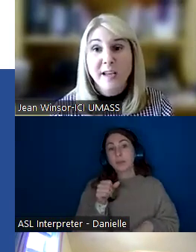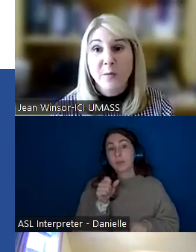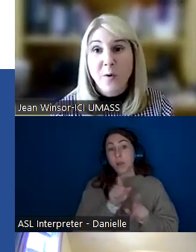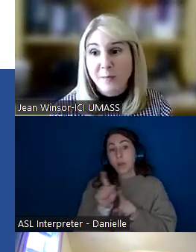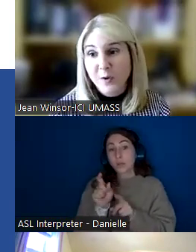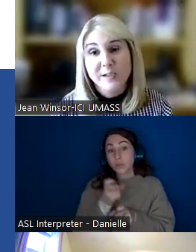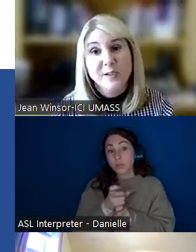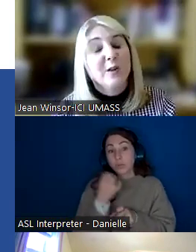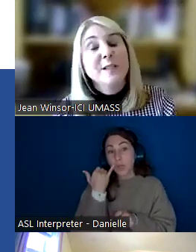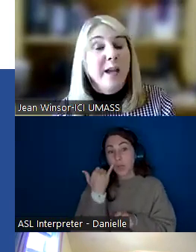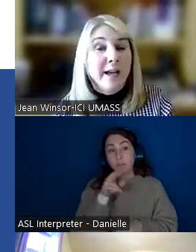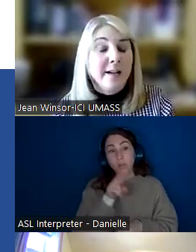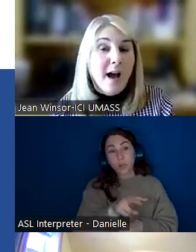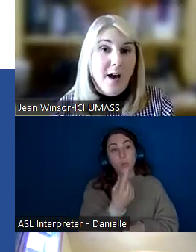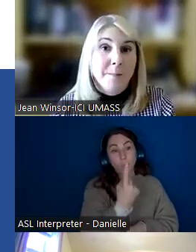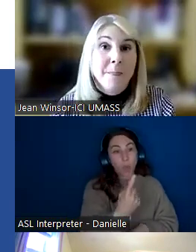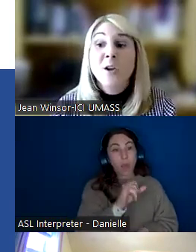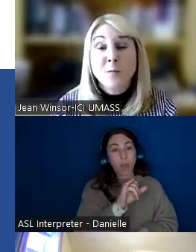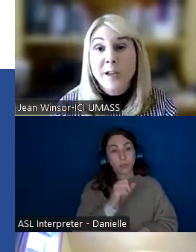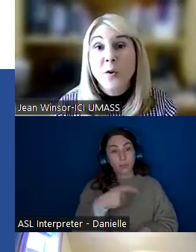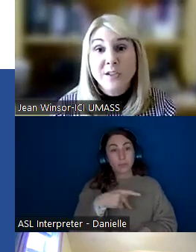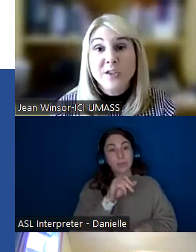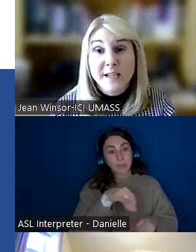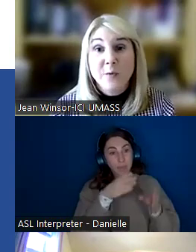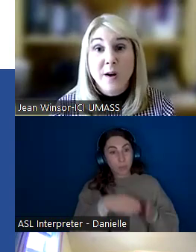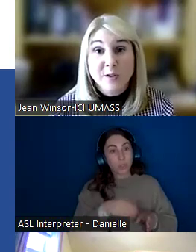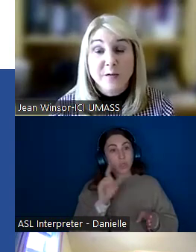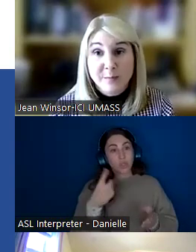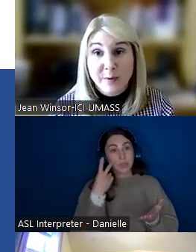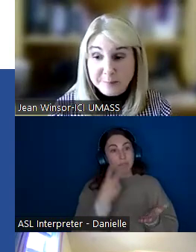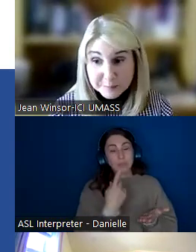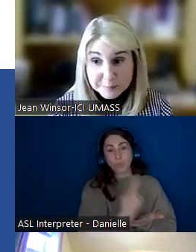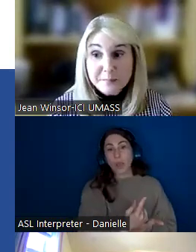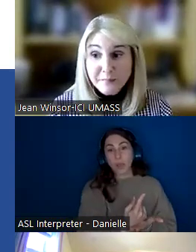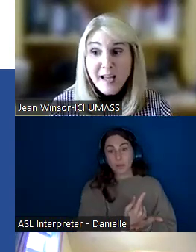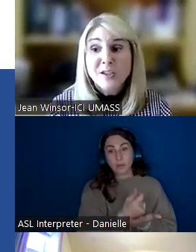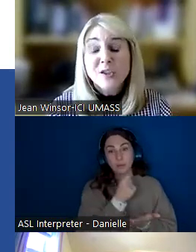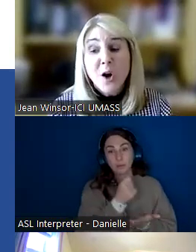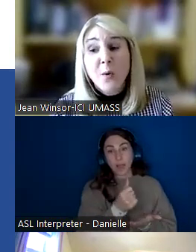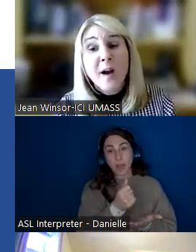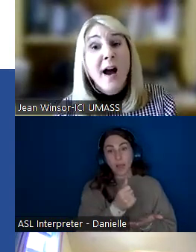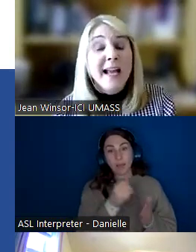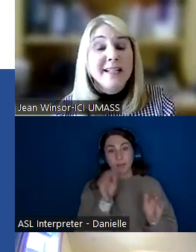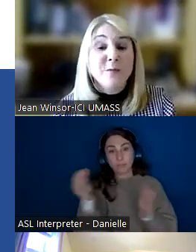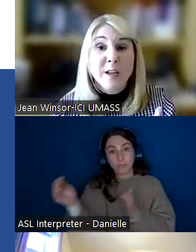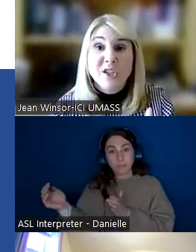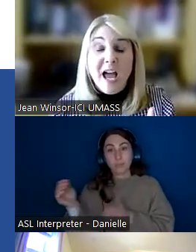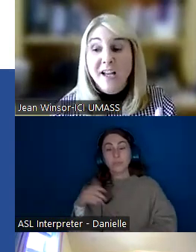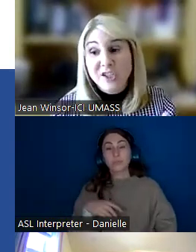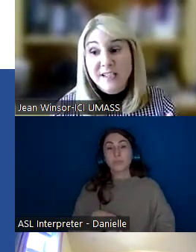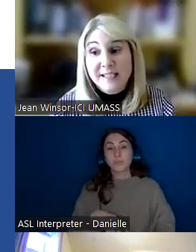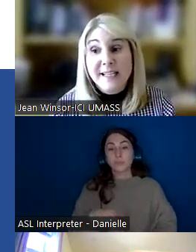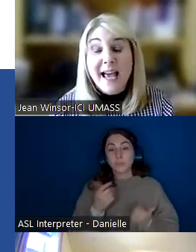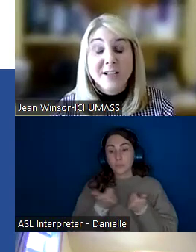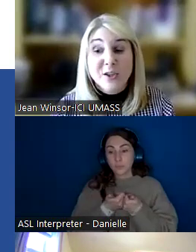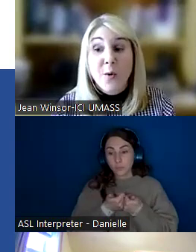just looking at one person's service plan. You're really only just seeing one service plan. And so it's really